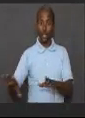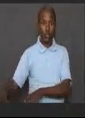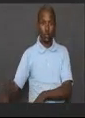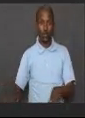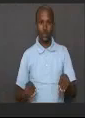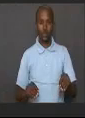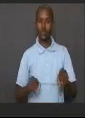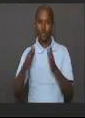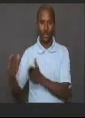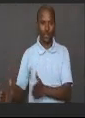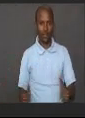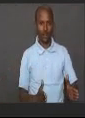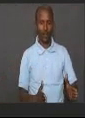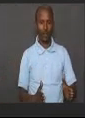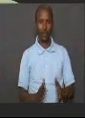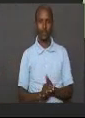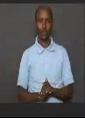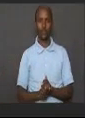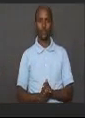Students, let's get ready.